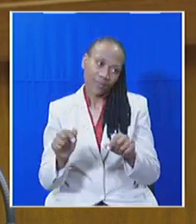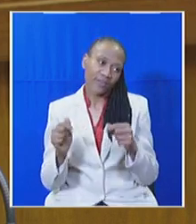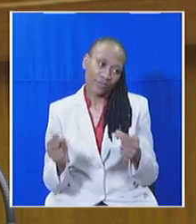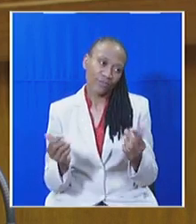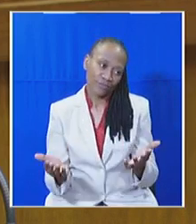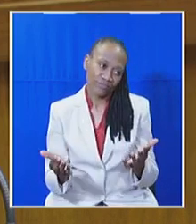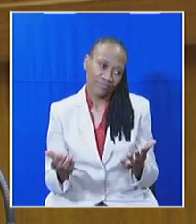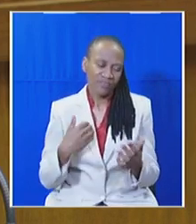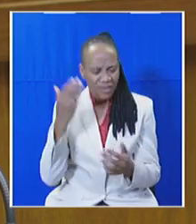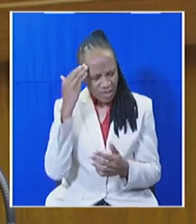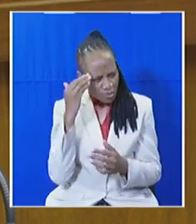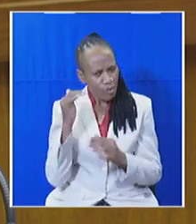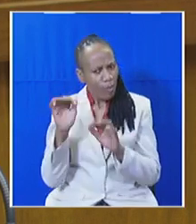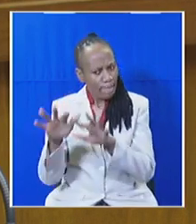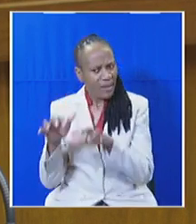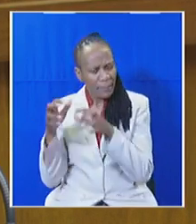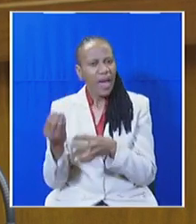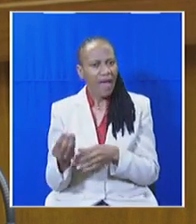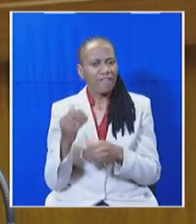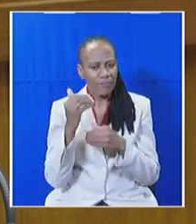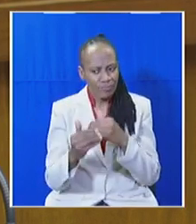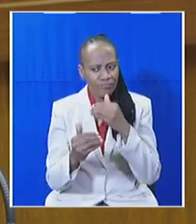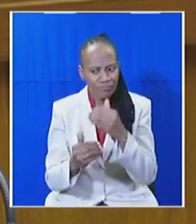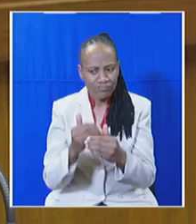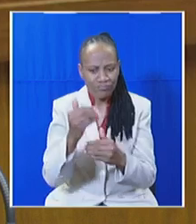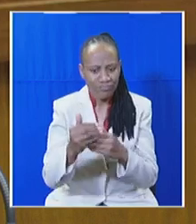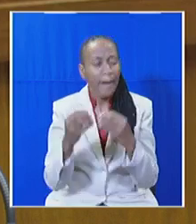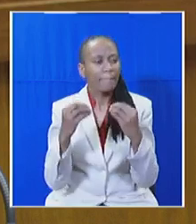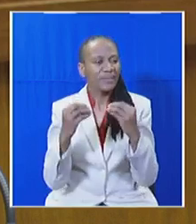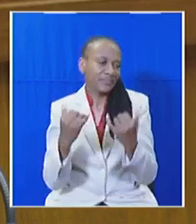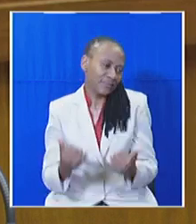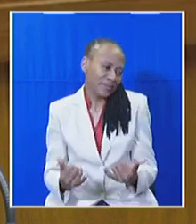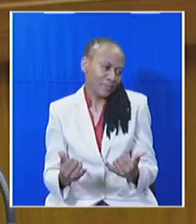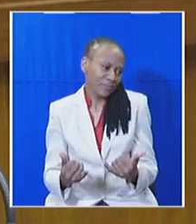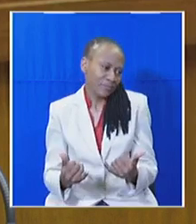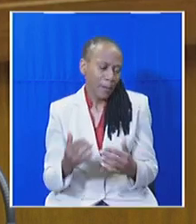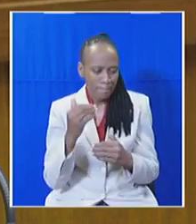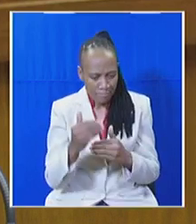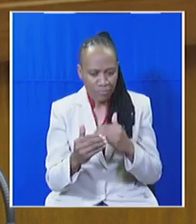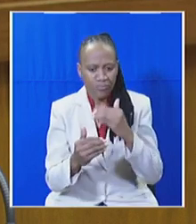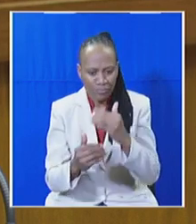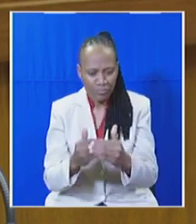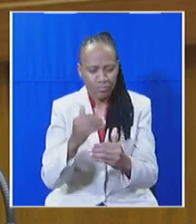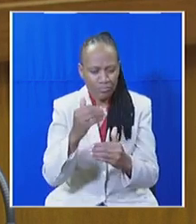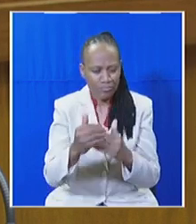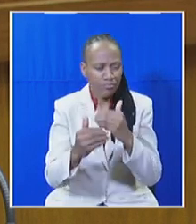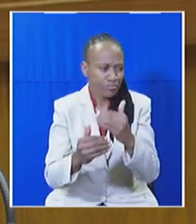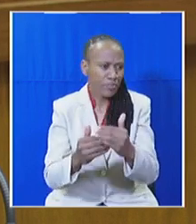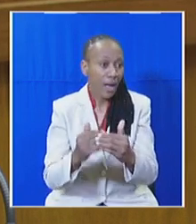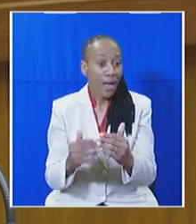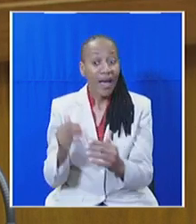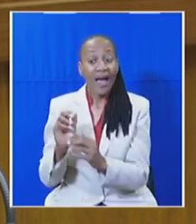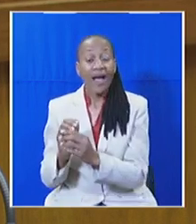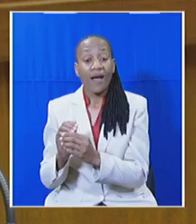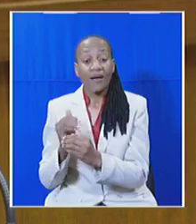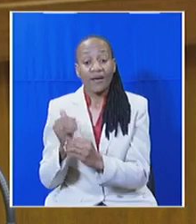a parliamentary process that is ongoing. There is a process arising out of the